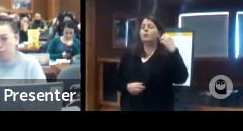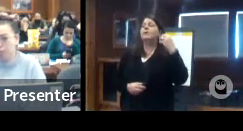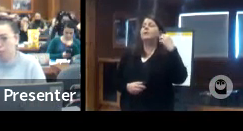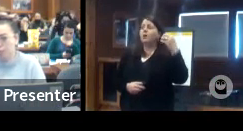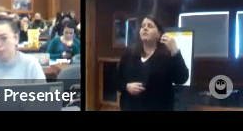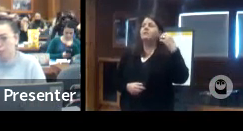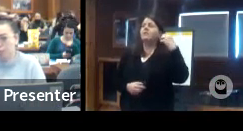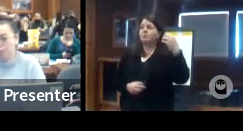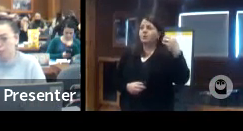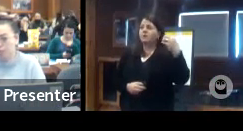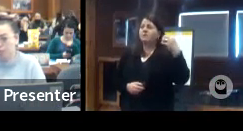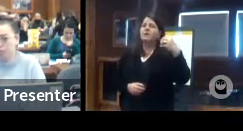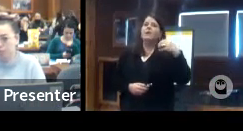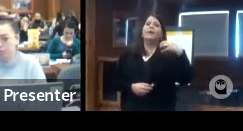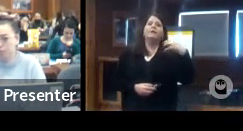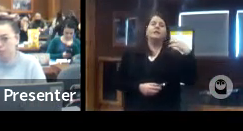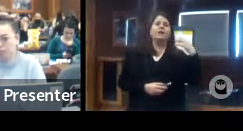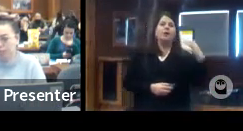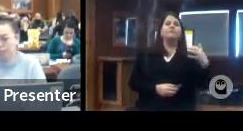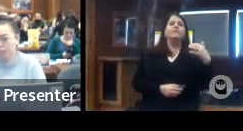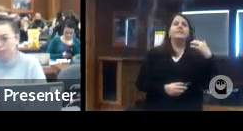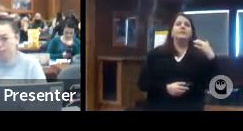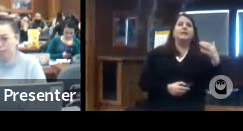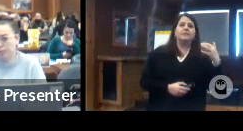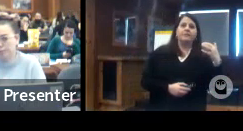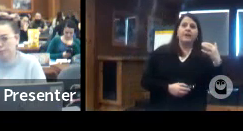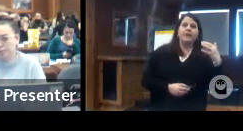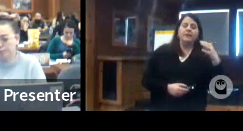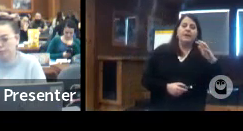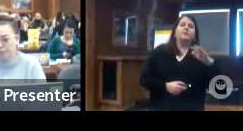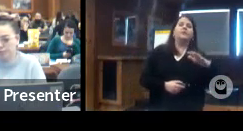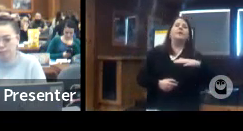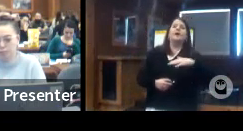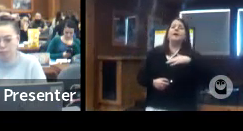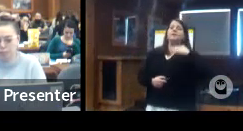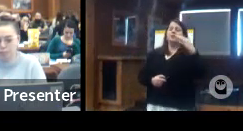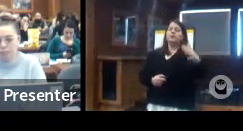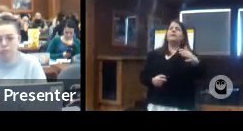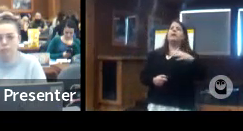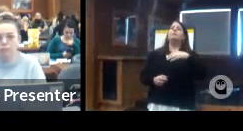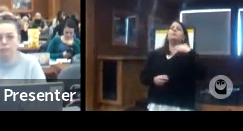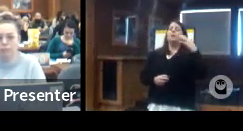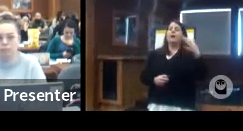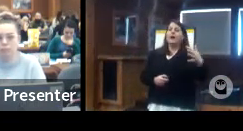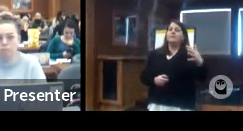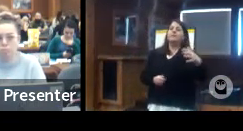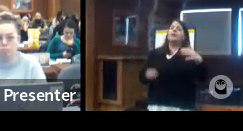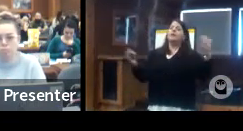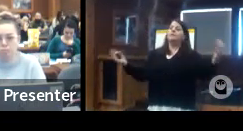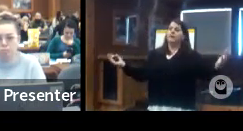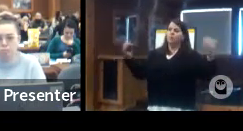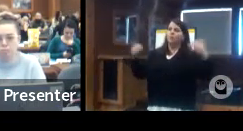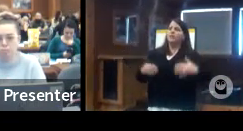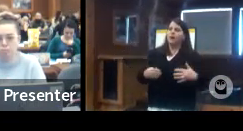testifying and willing and wanting the experience and to gain confidence in testifying. so that I can circulate that when people